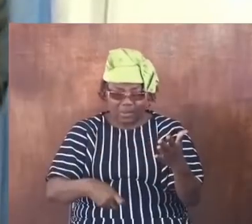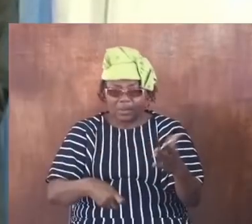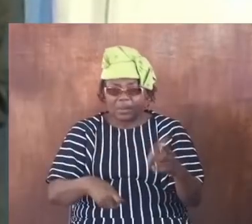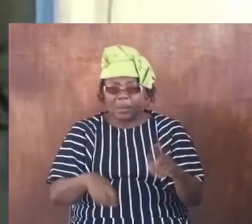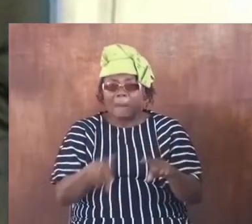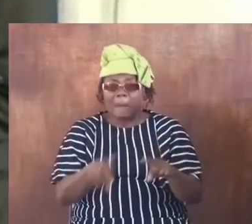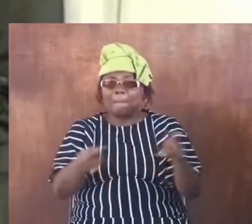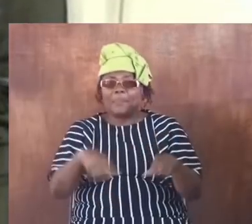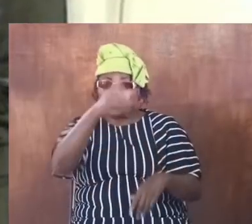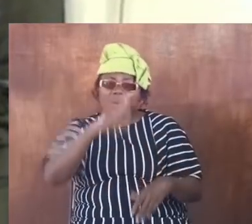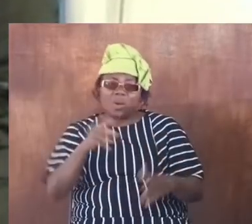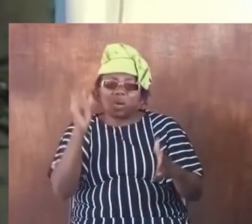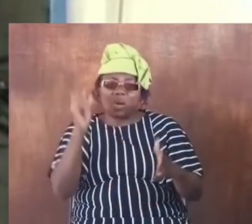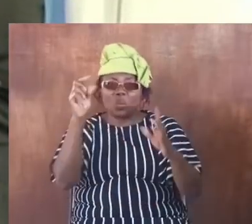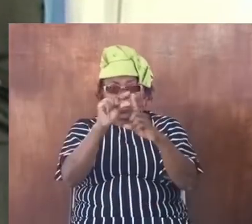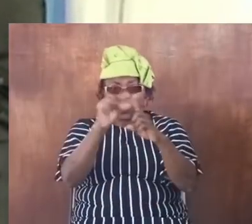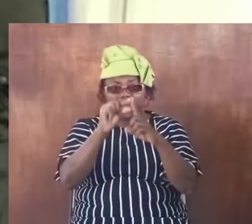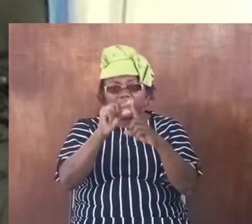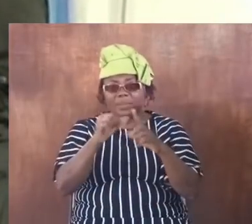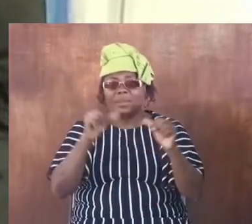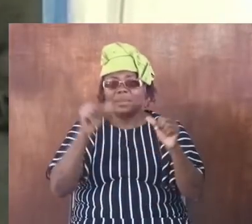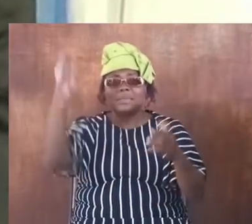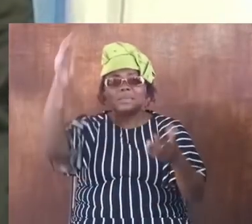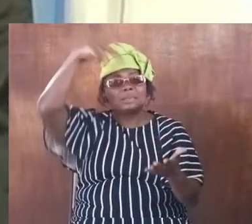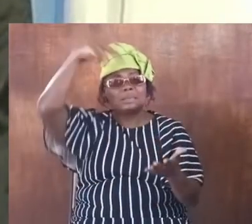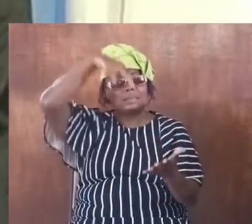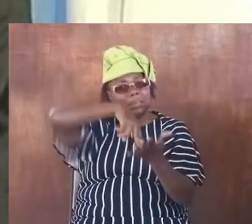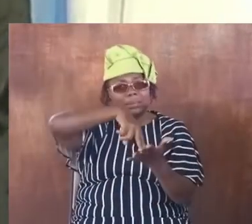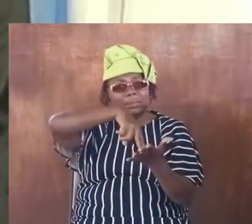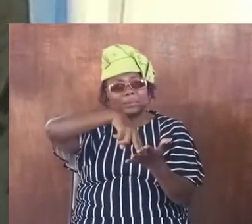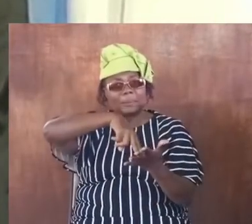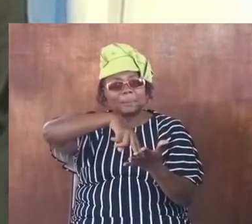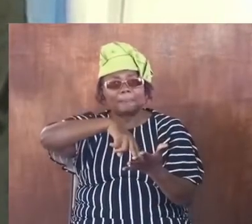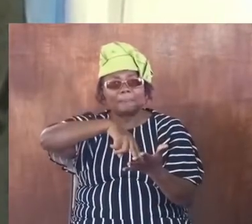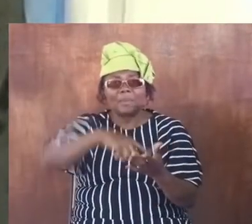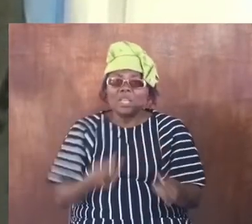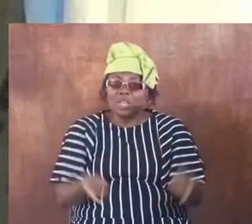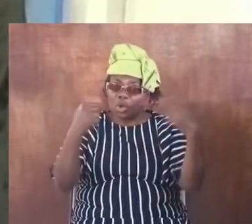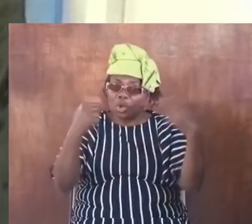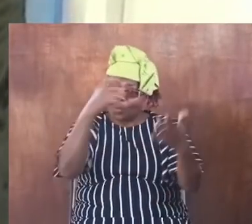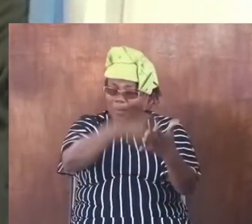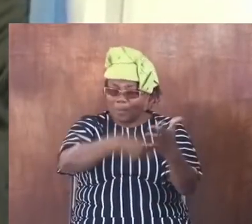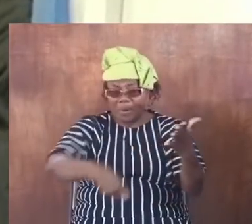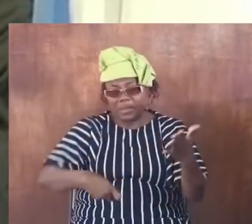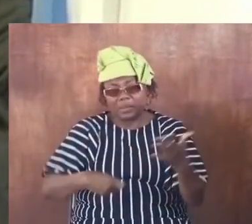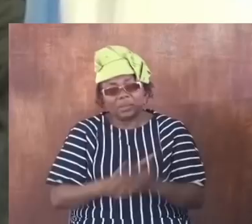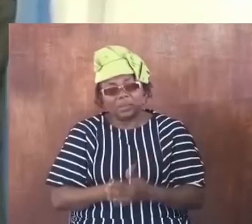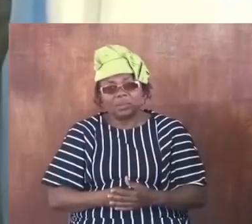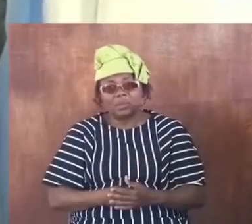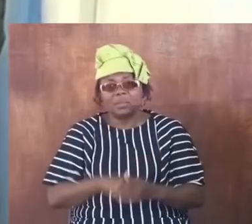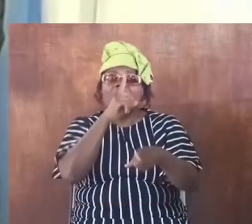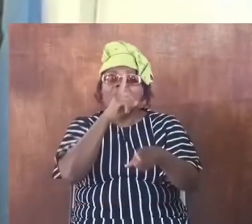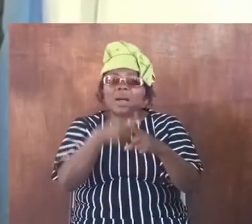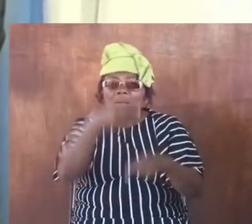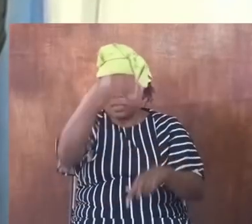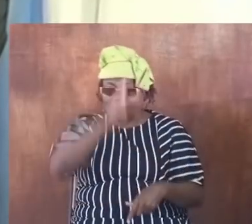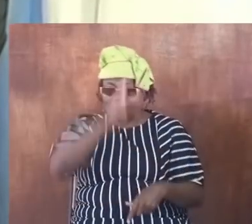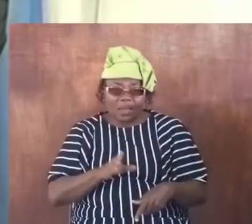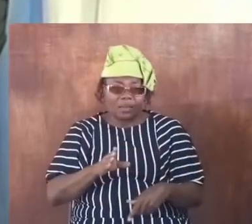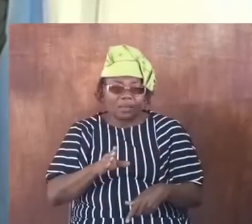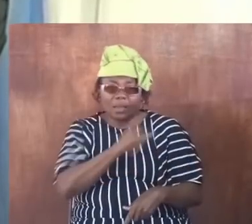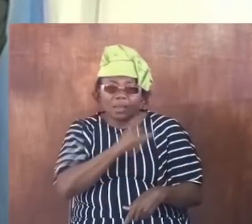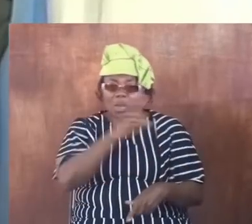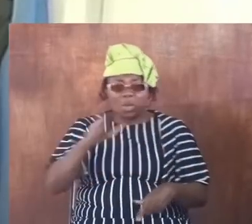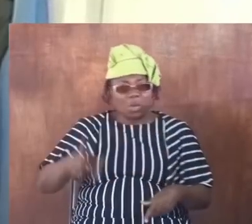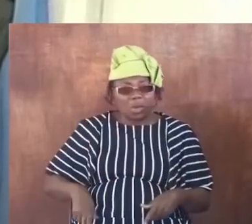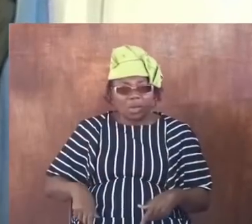word still stand. But him come with Balaam price. Ask God, say, Lord, don't